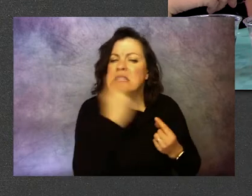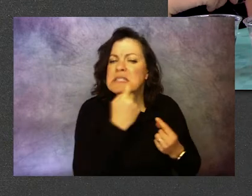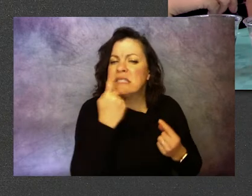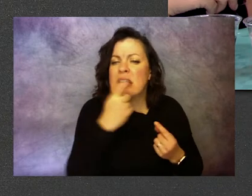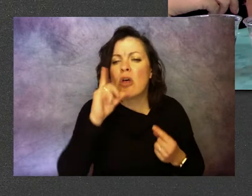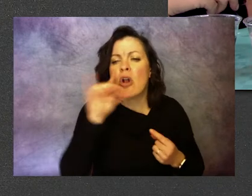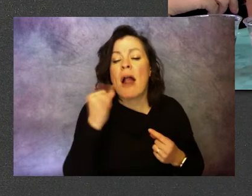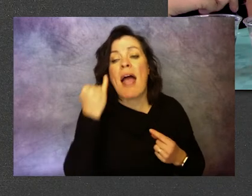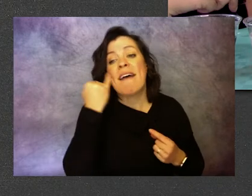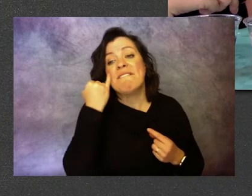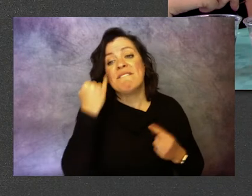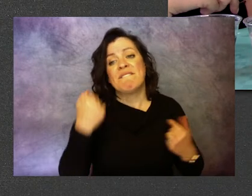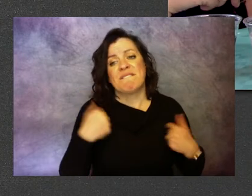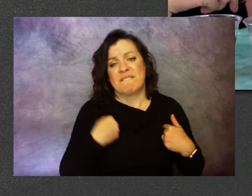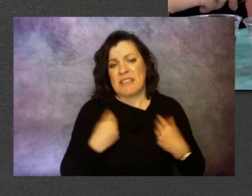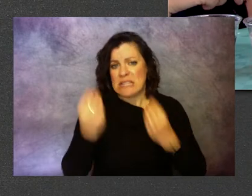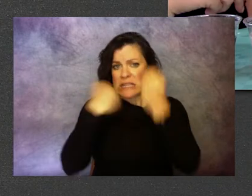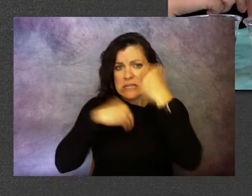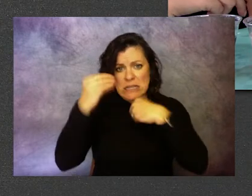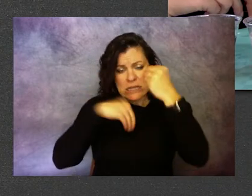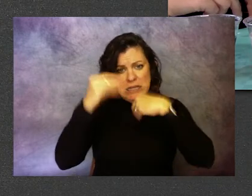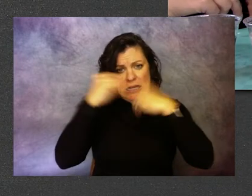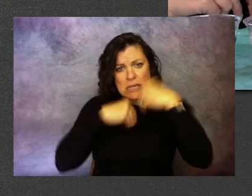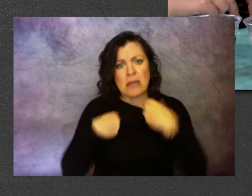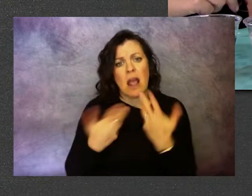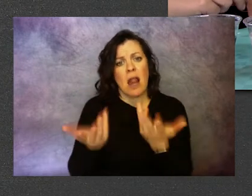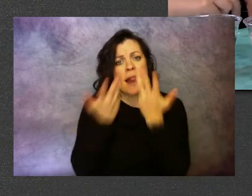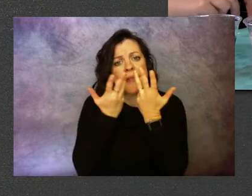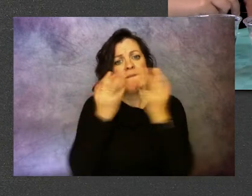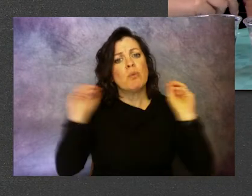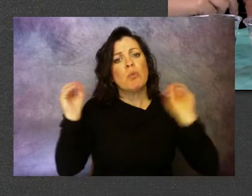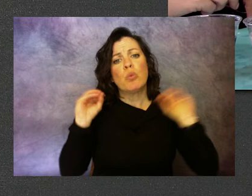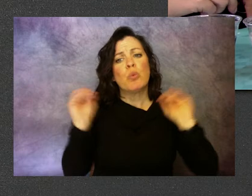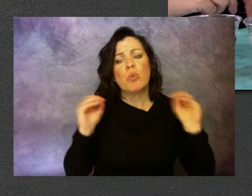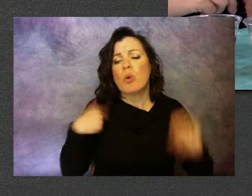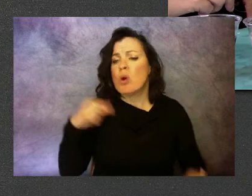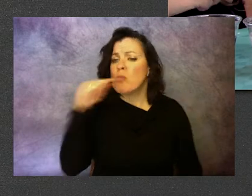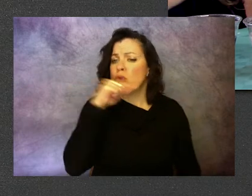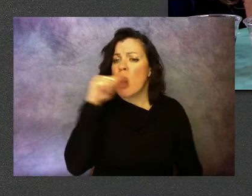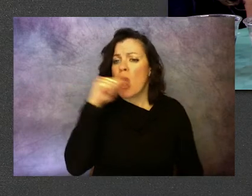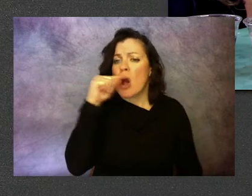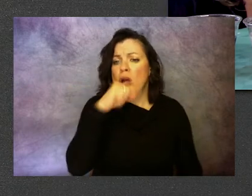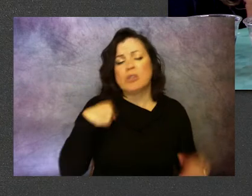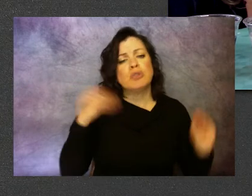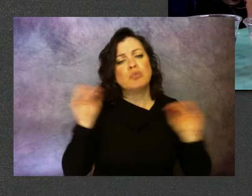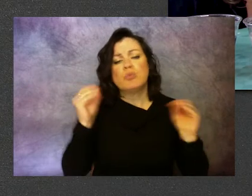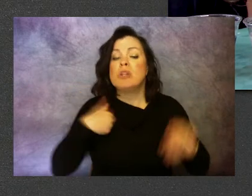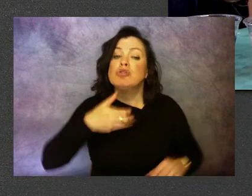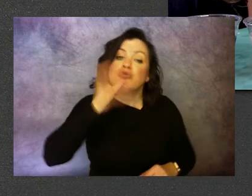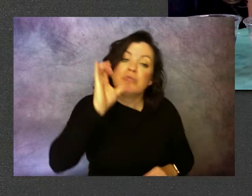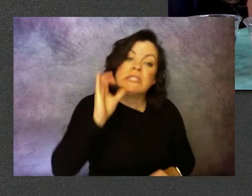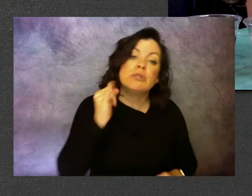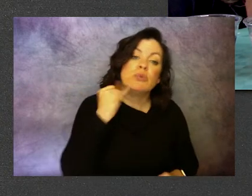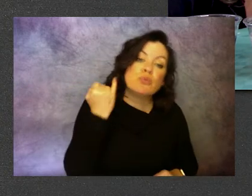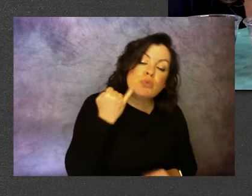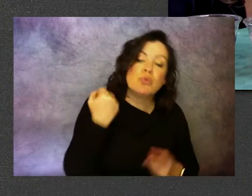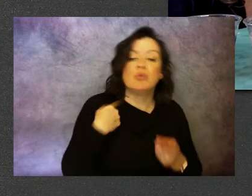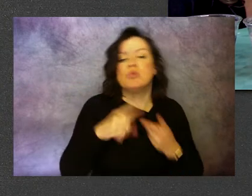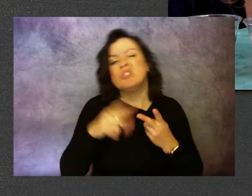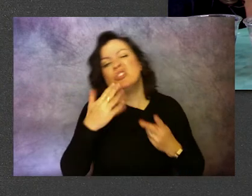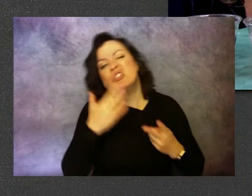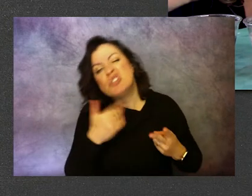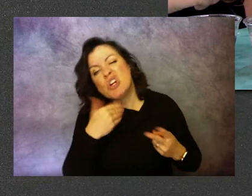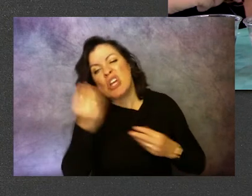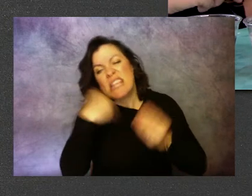if you leave things on them? If you leave food and sugary drinks on your teeth, what happens to